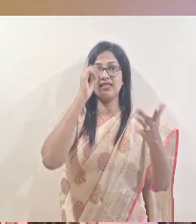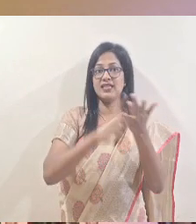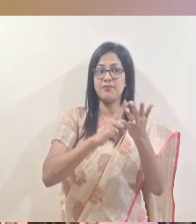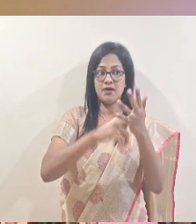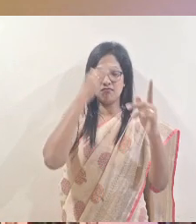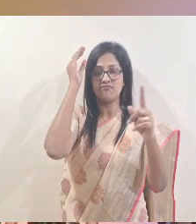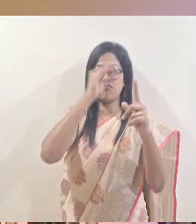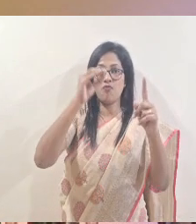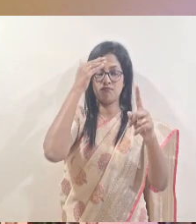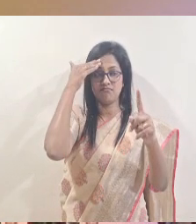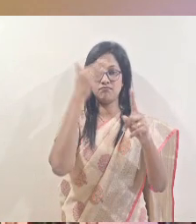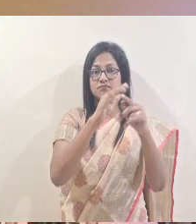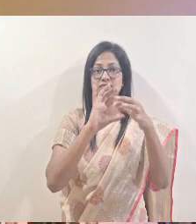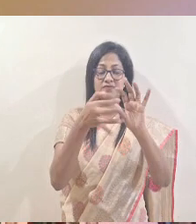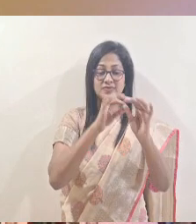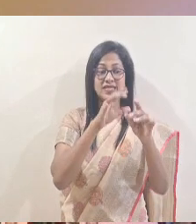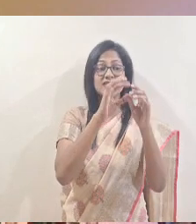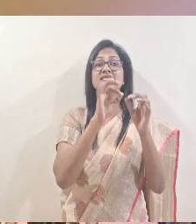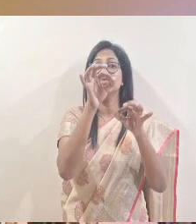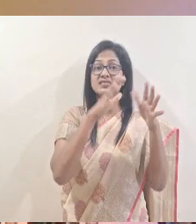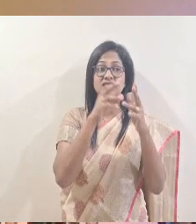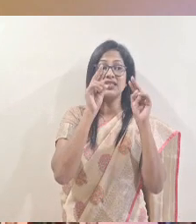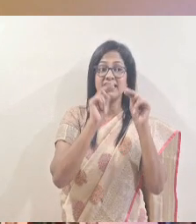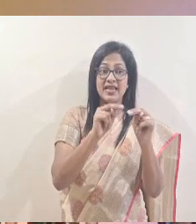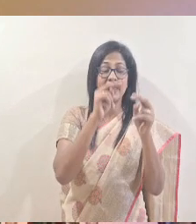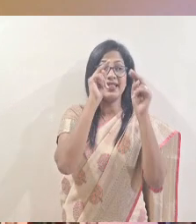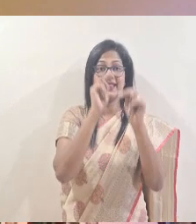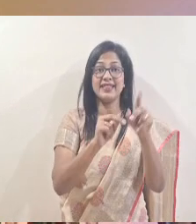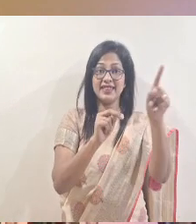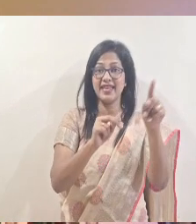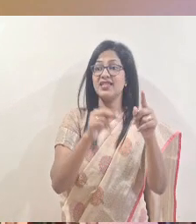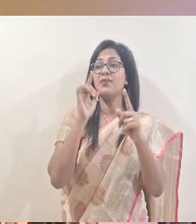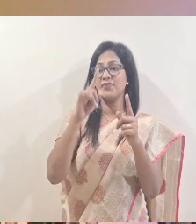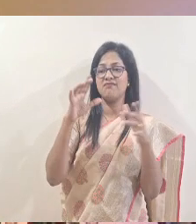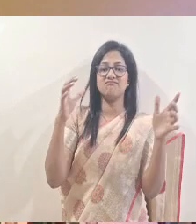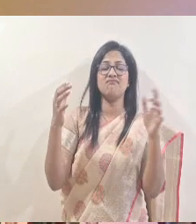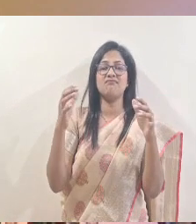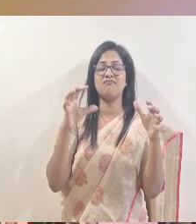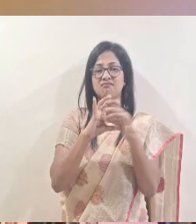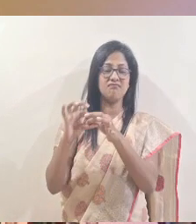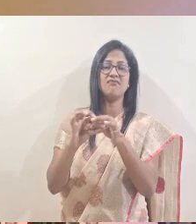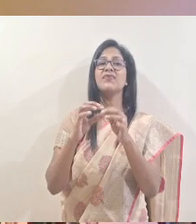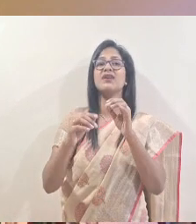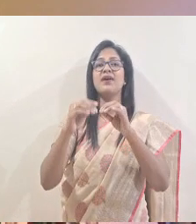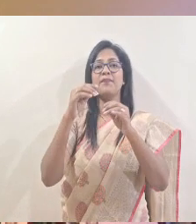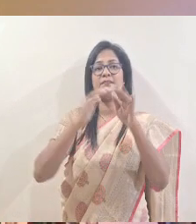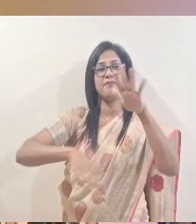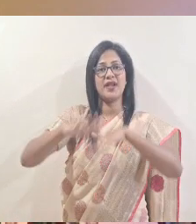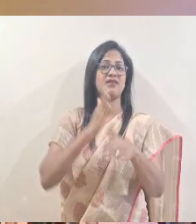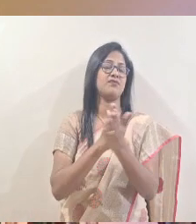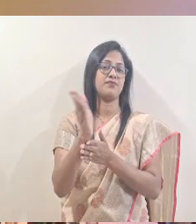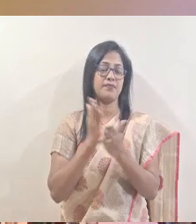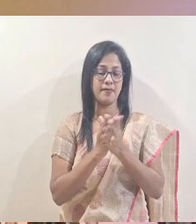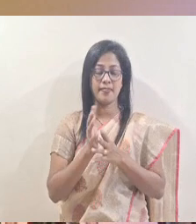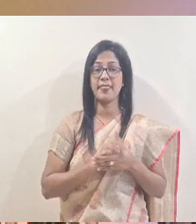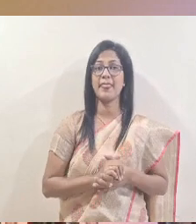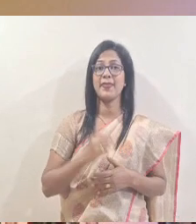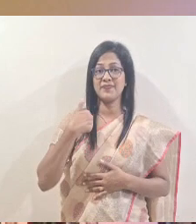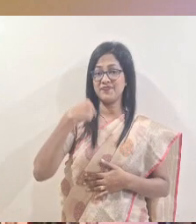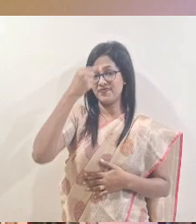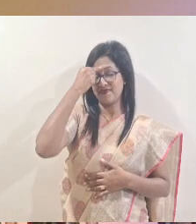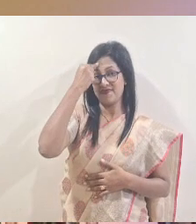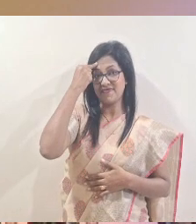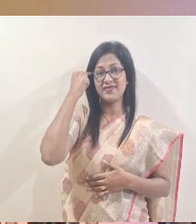demand-oriented network, where the city has formed because of a demand, but not due to a respect to planning measure. So after considering